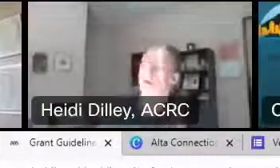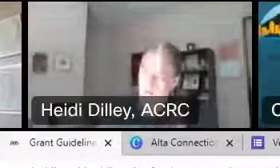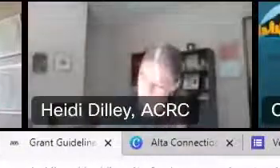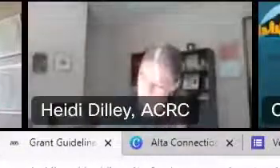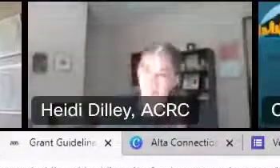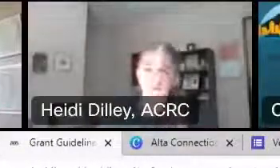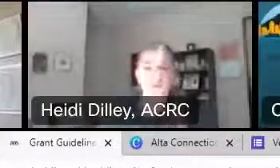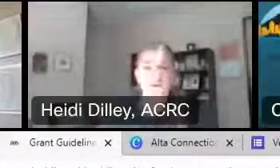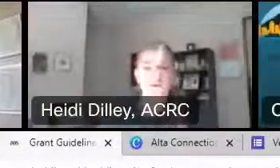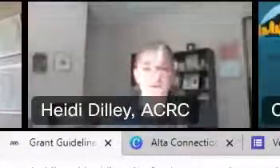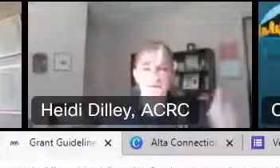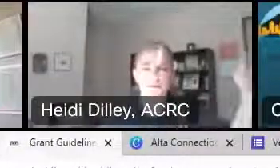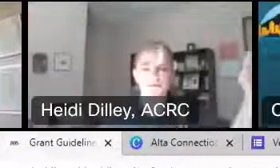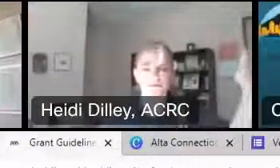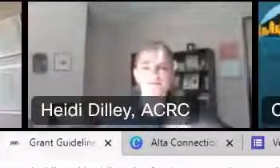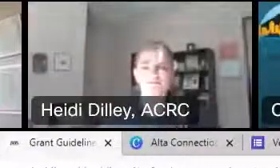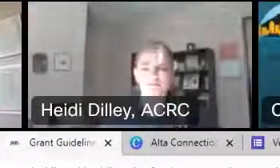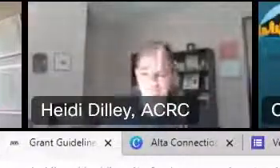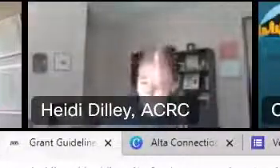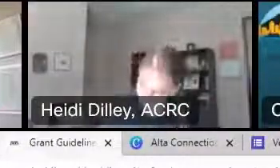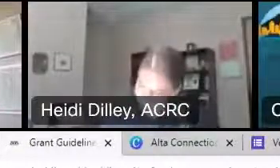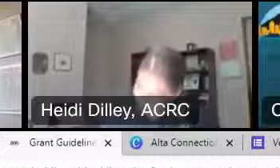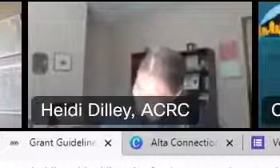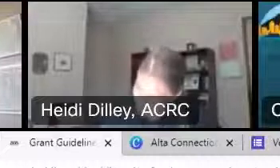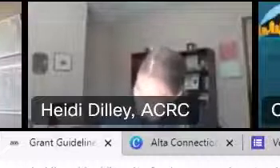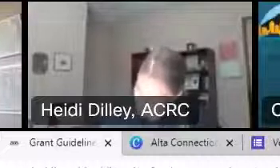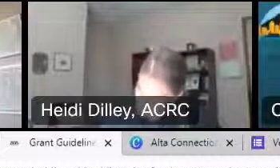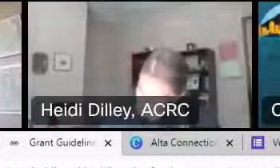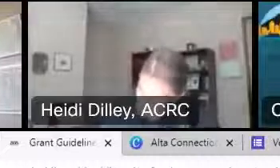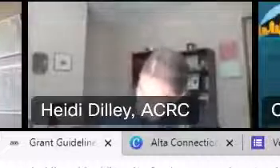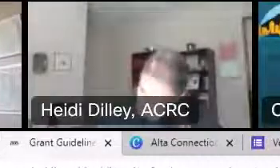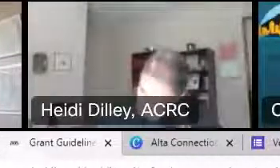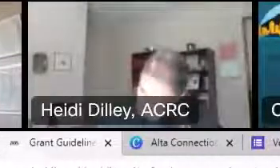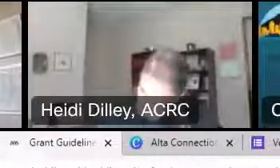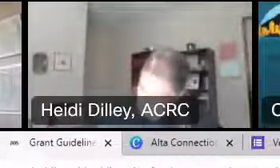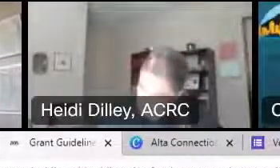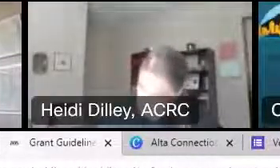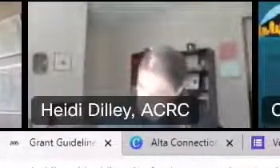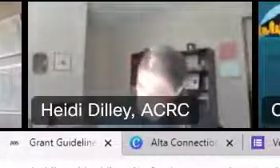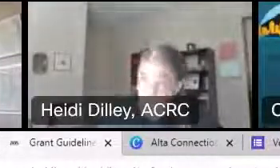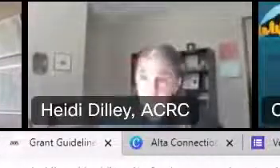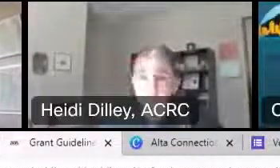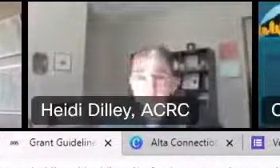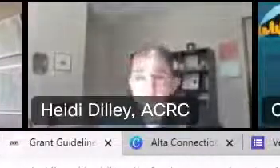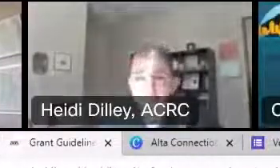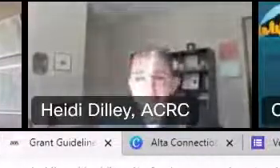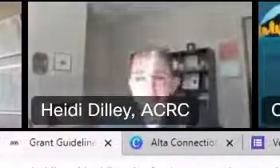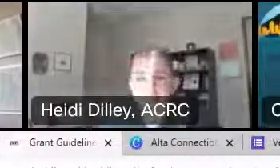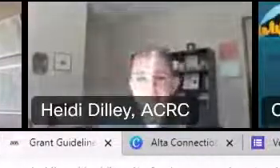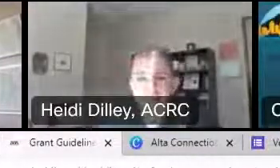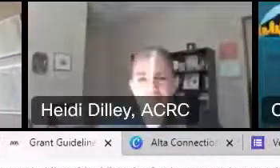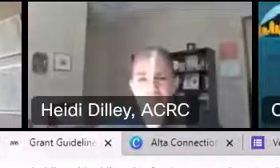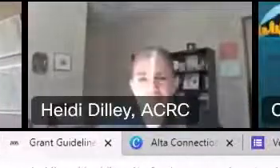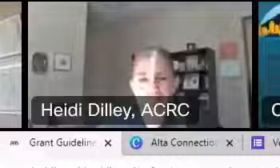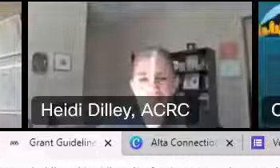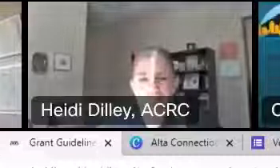you guys hear me? Fine. Sound good. Okay. All right. So the Service Access and Equity